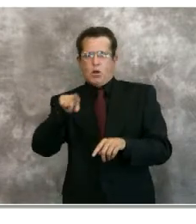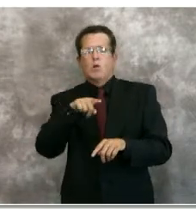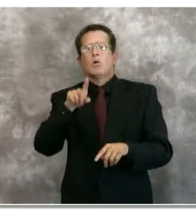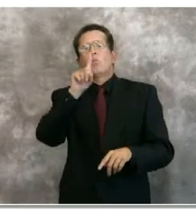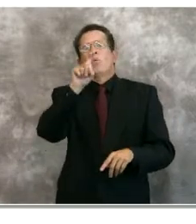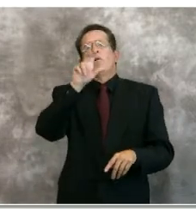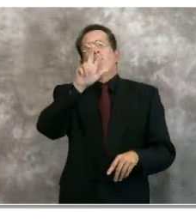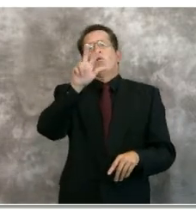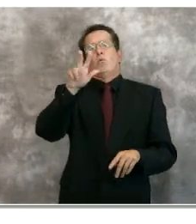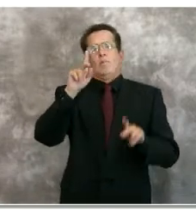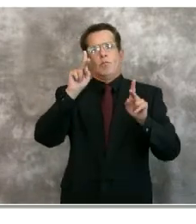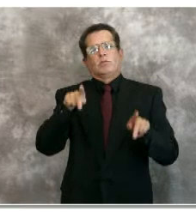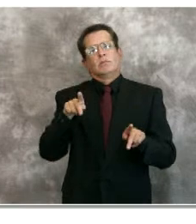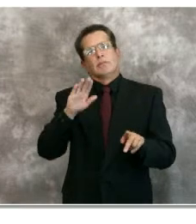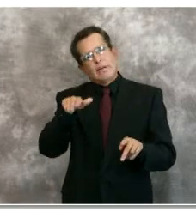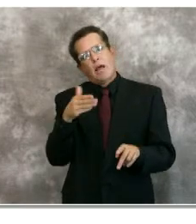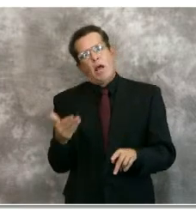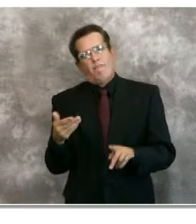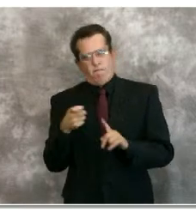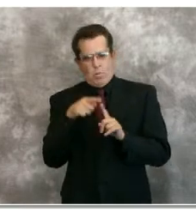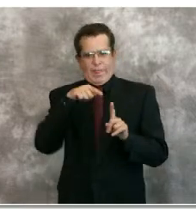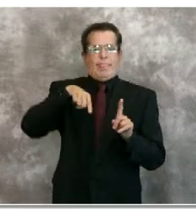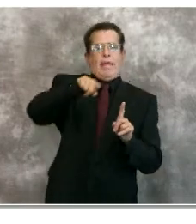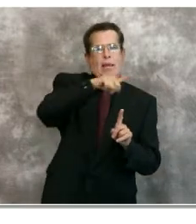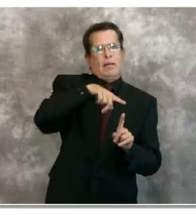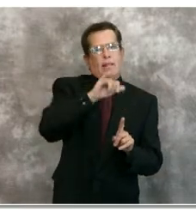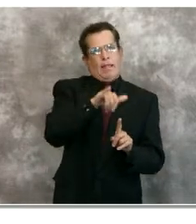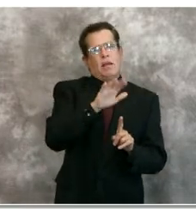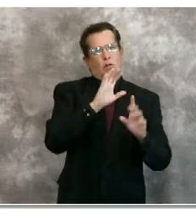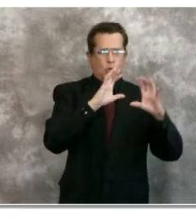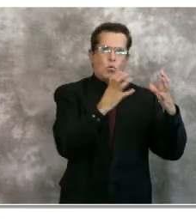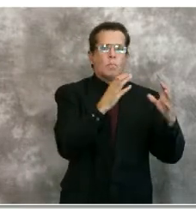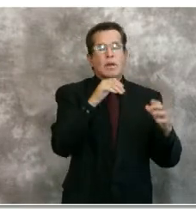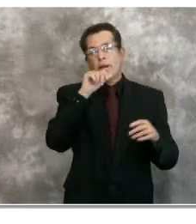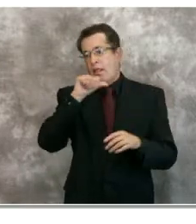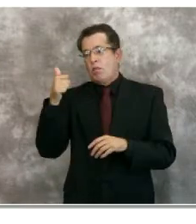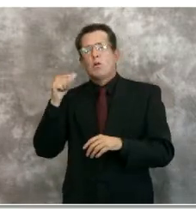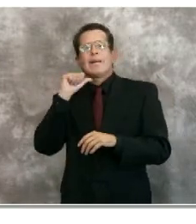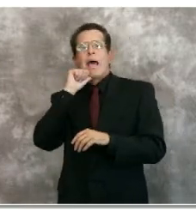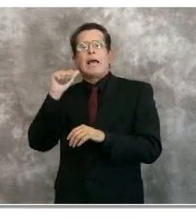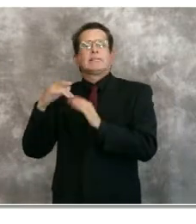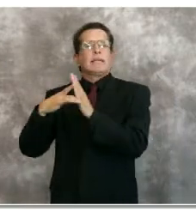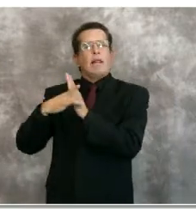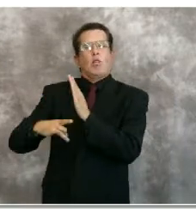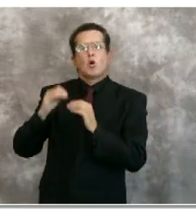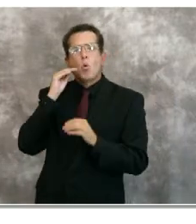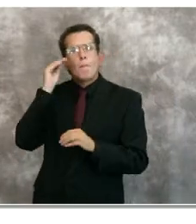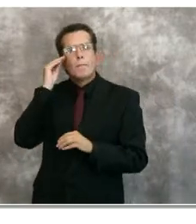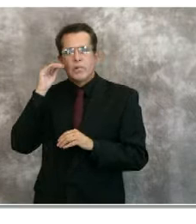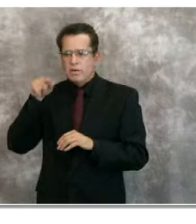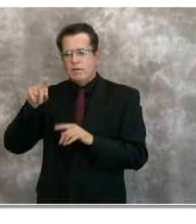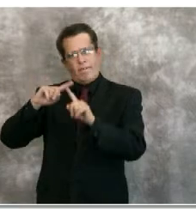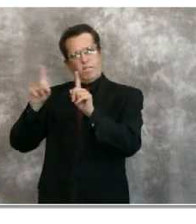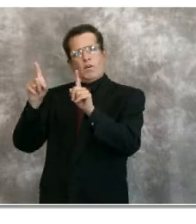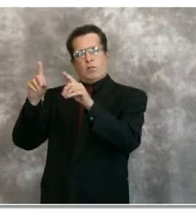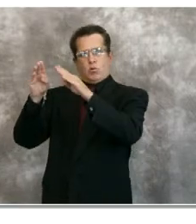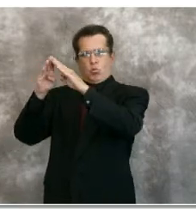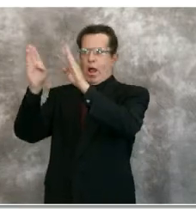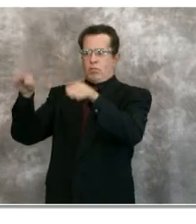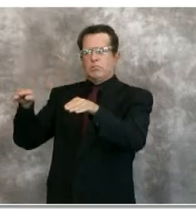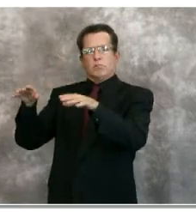deaths. For the non-skilled nursing facilities, 31 of the 112,